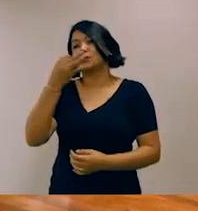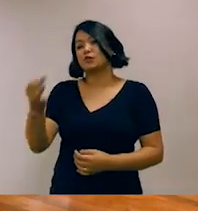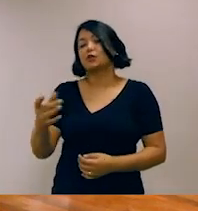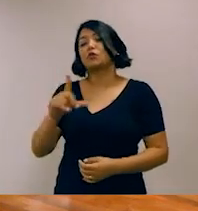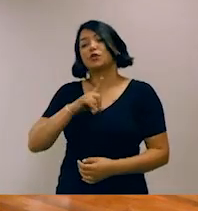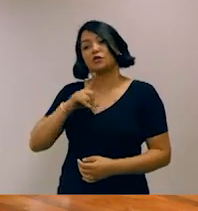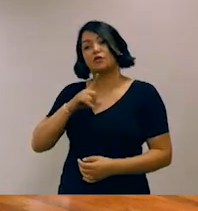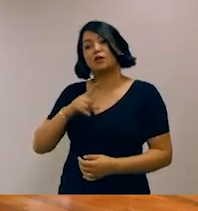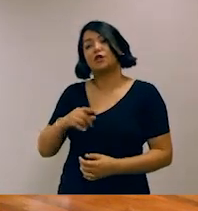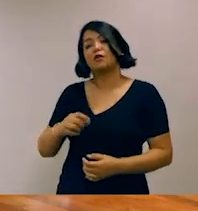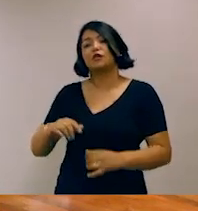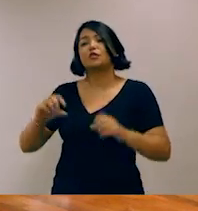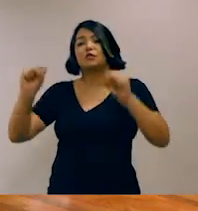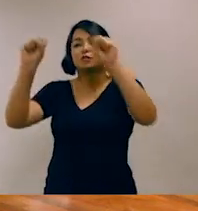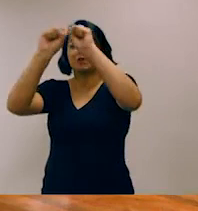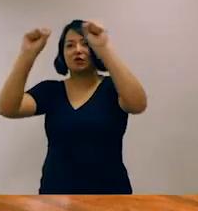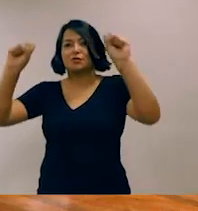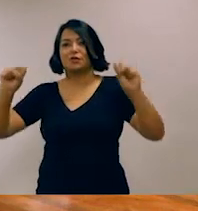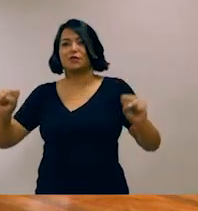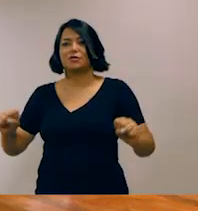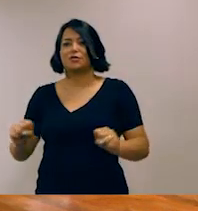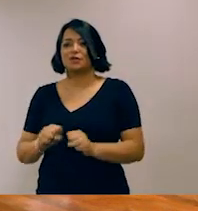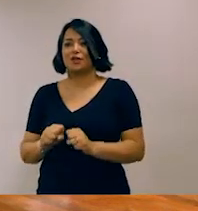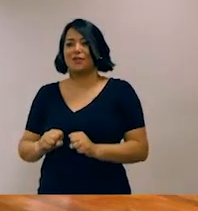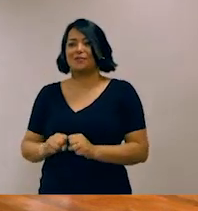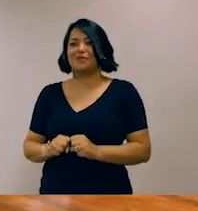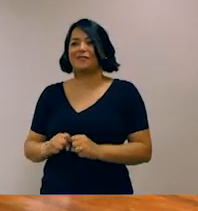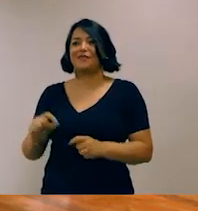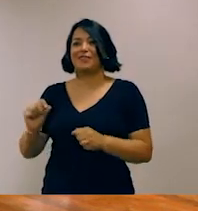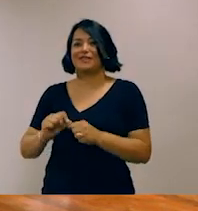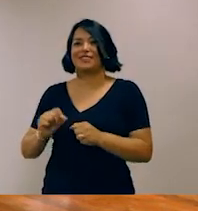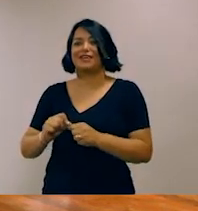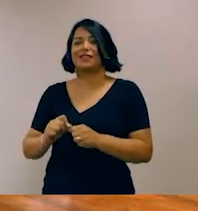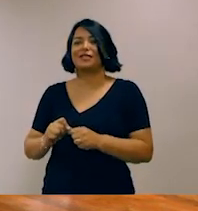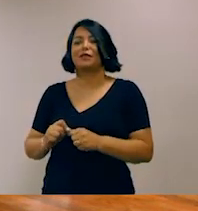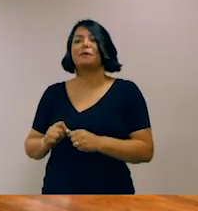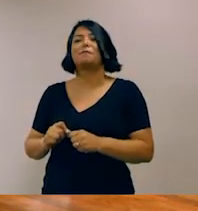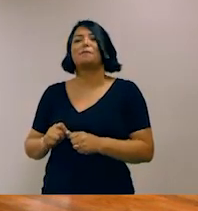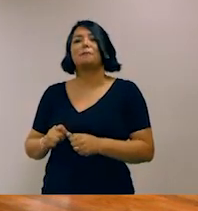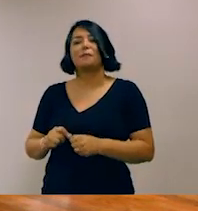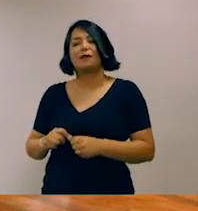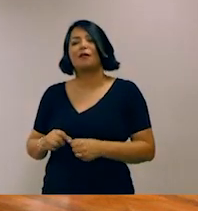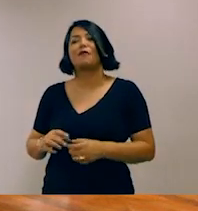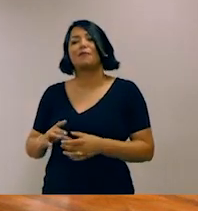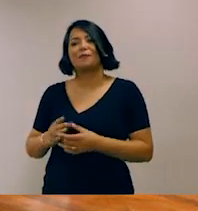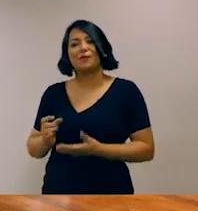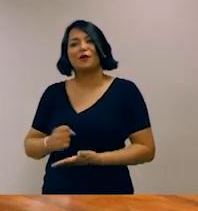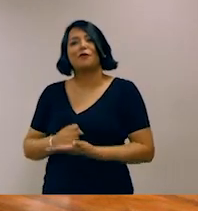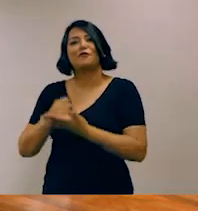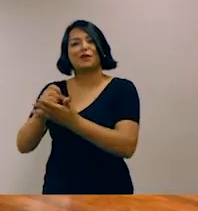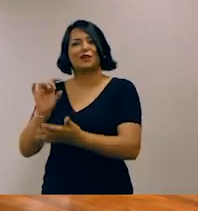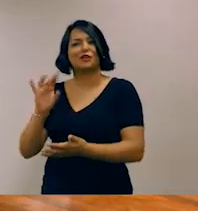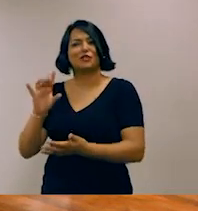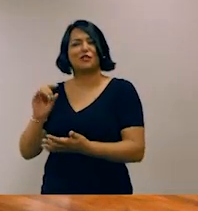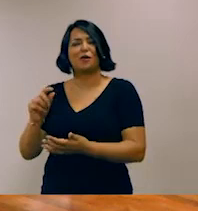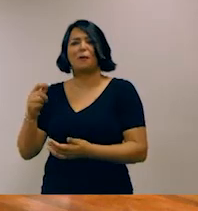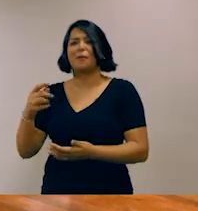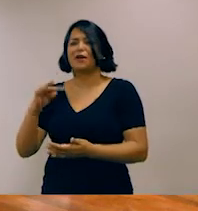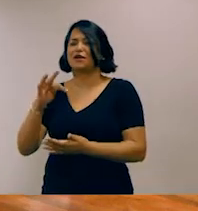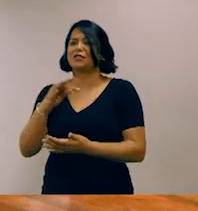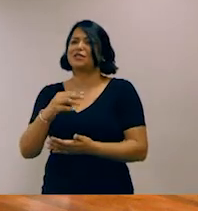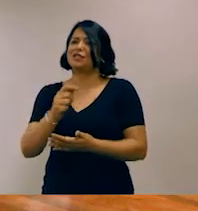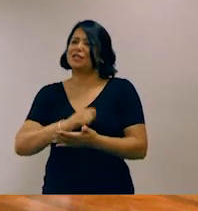So when the system is working, please don't only export the written petition, but export the written